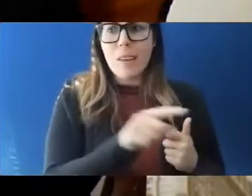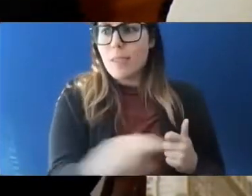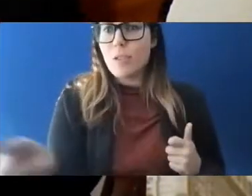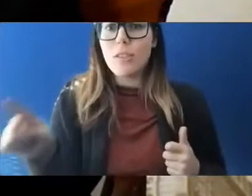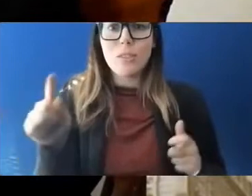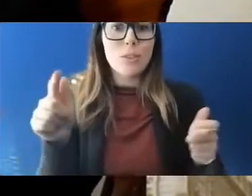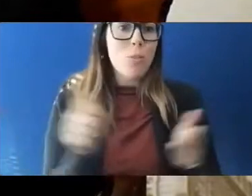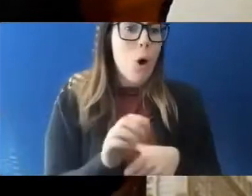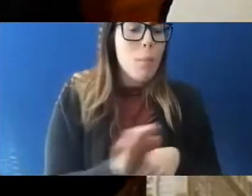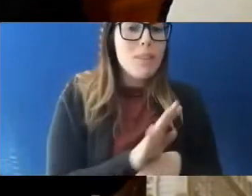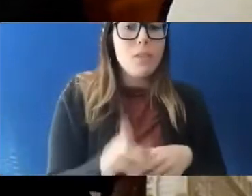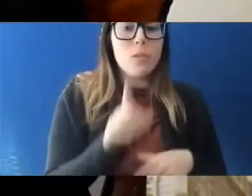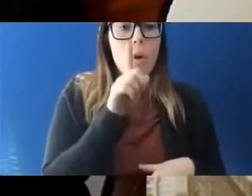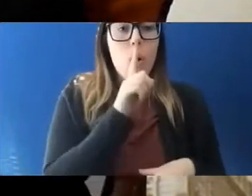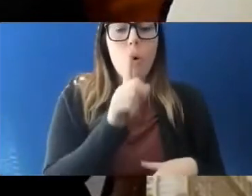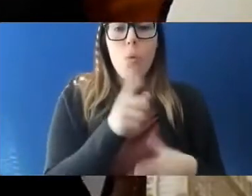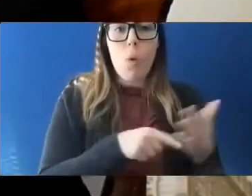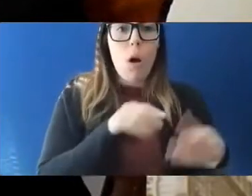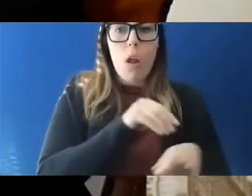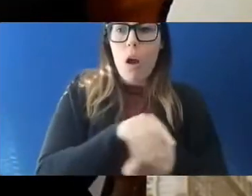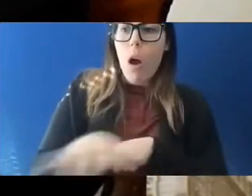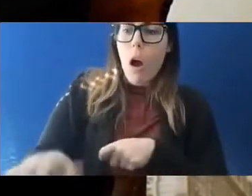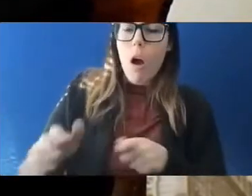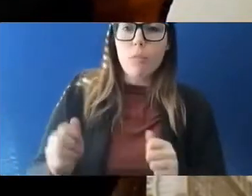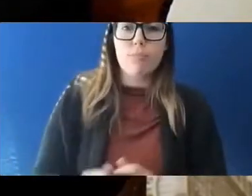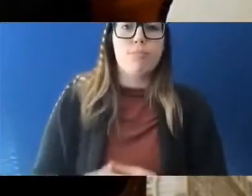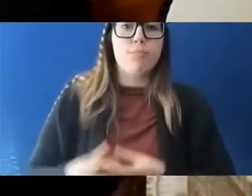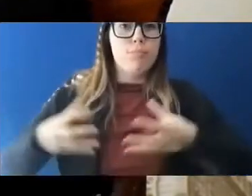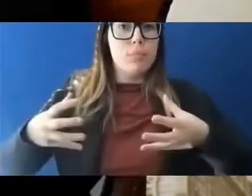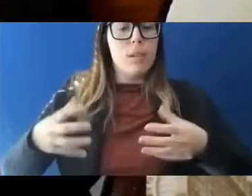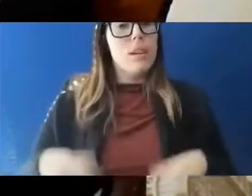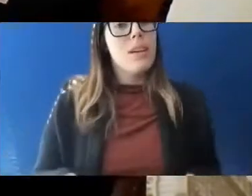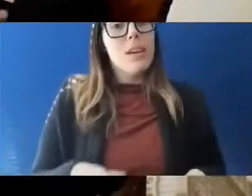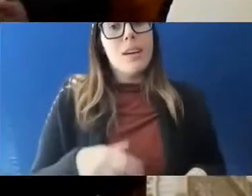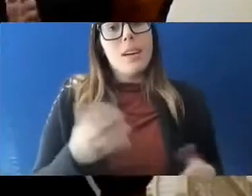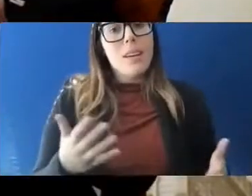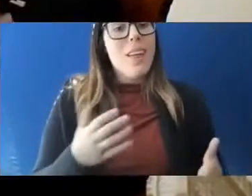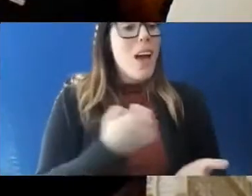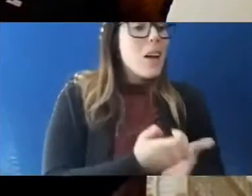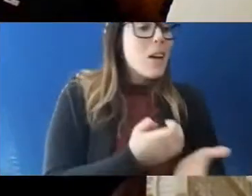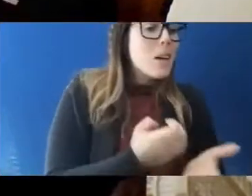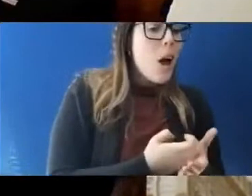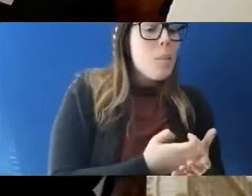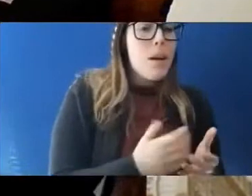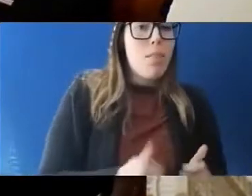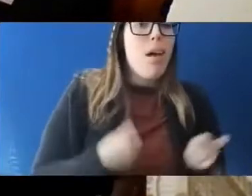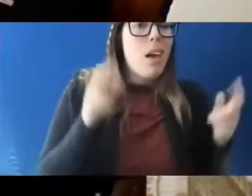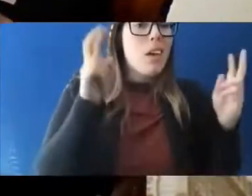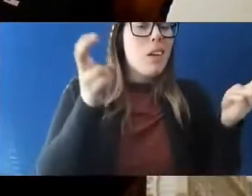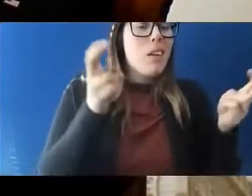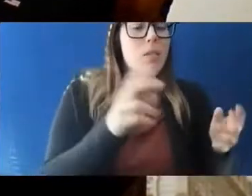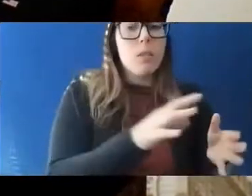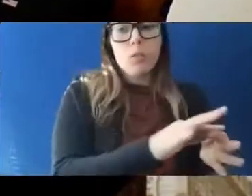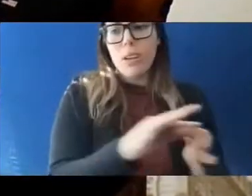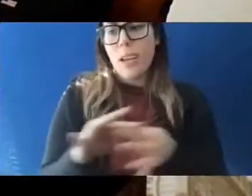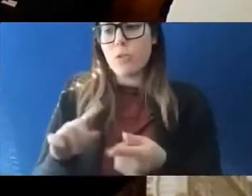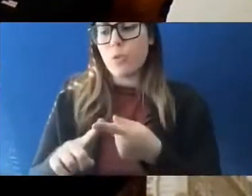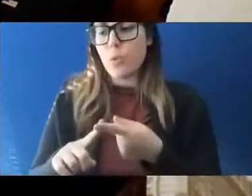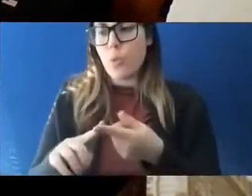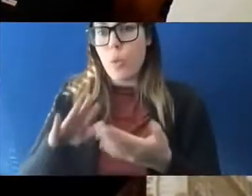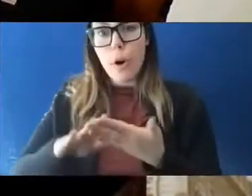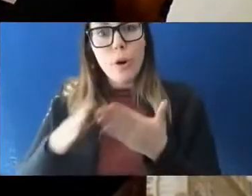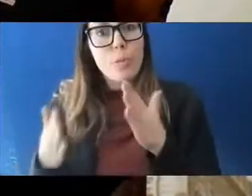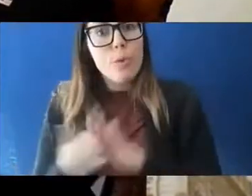businesses. That they are not only part of the economic lifeblood, if you connect a thriving economy with a thriving